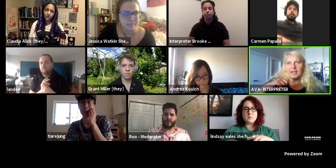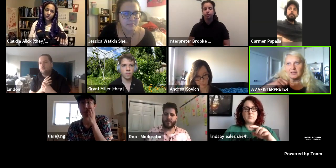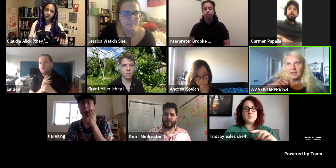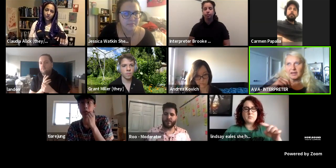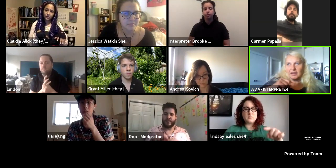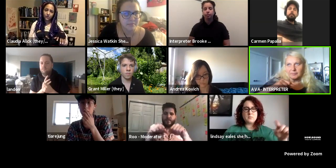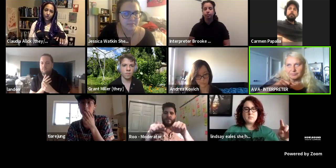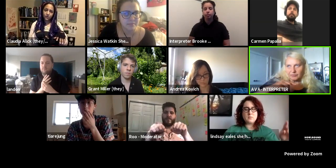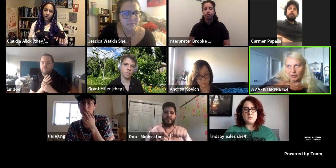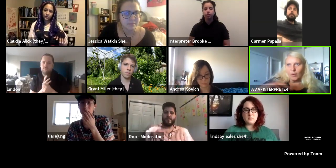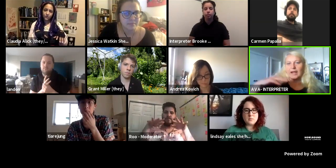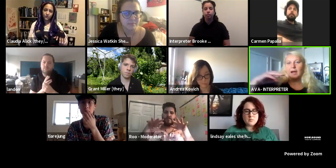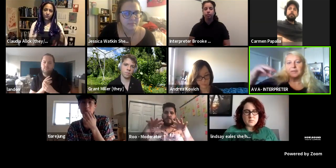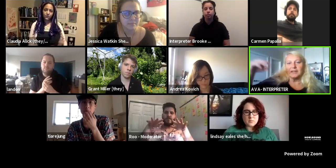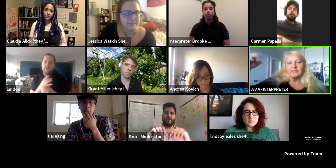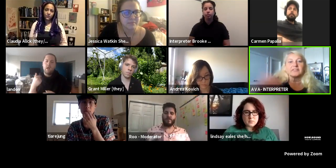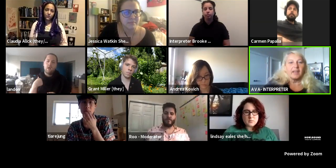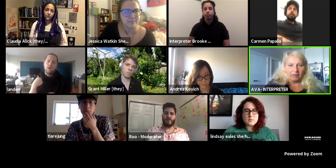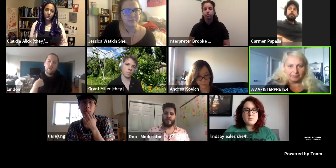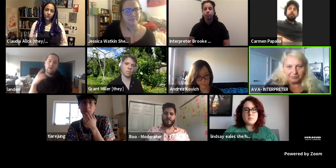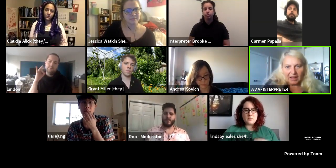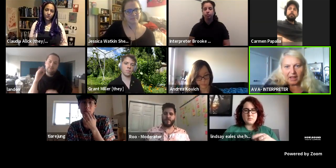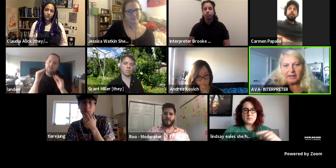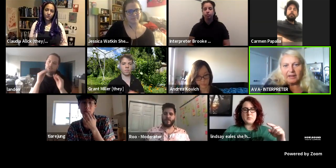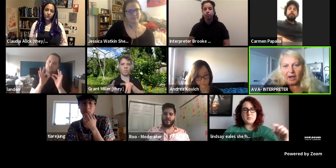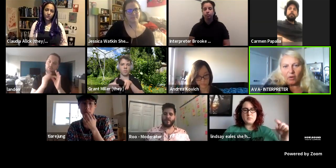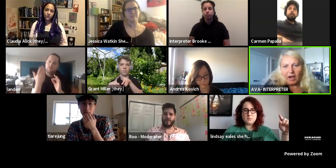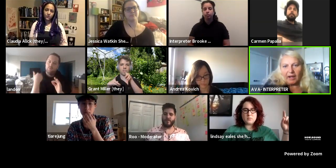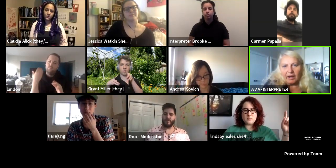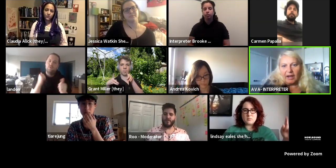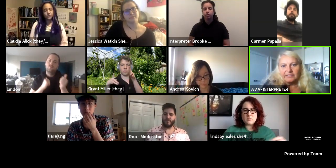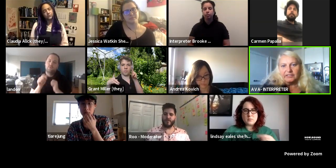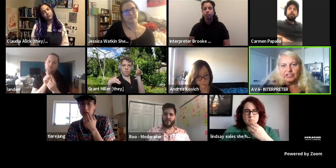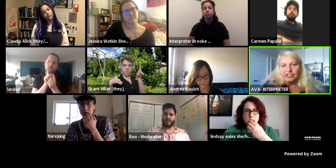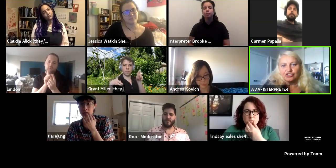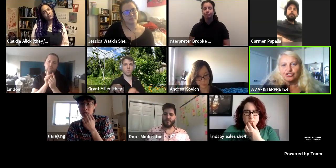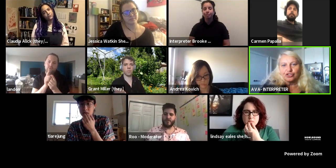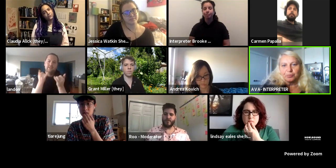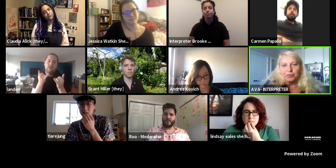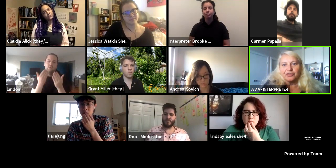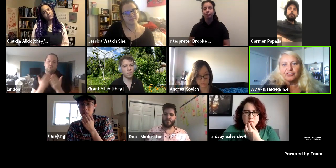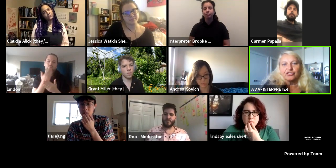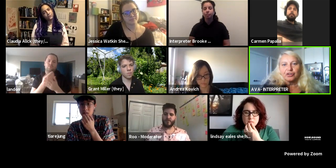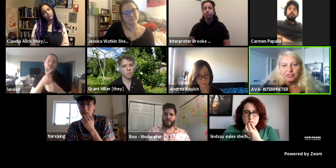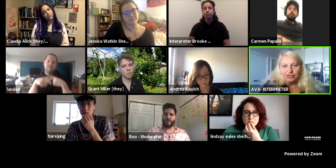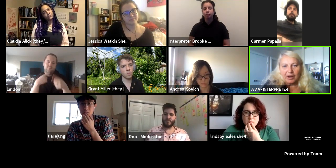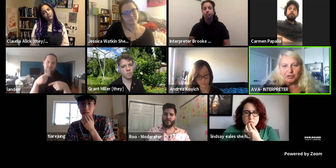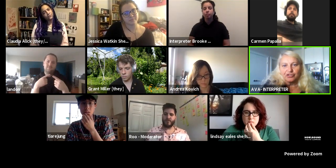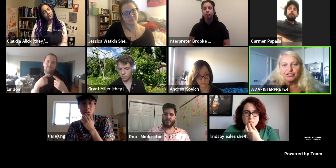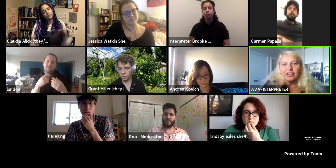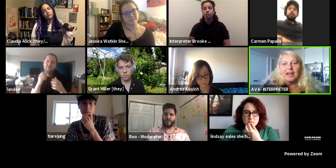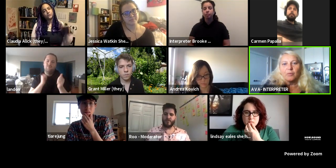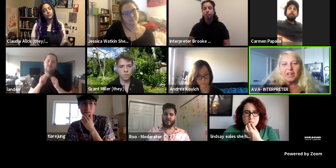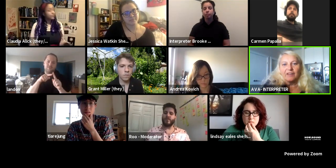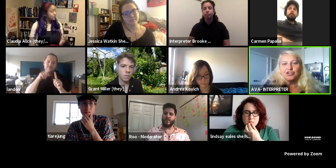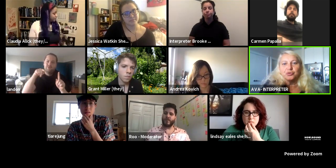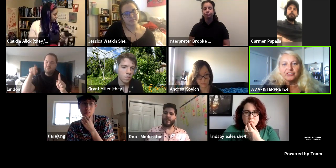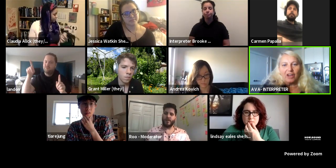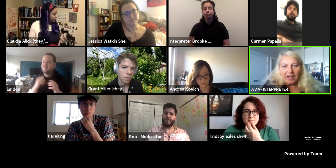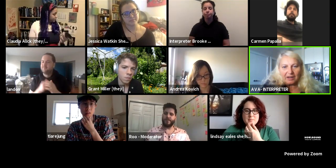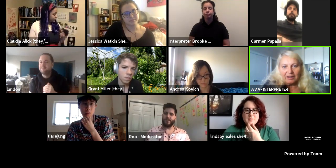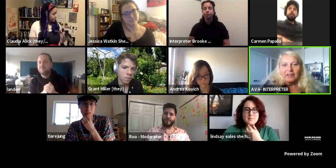a going up in scale. Now, I did teach interpreters in terms of dramaturgy, and now we